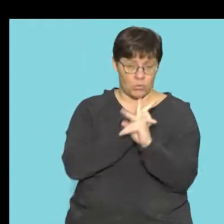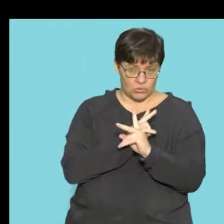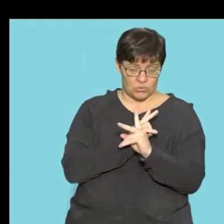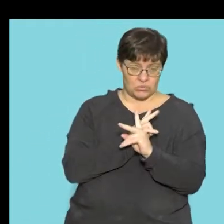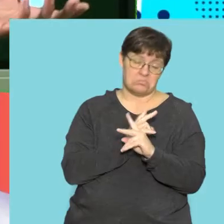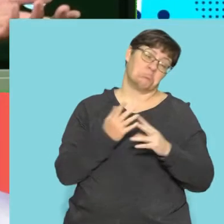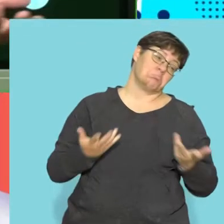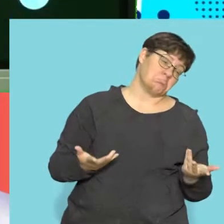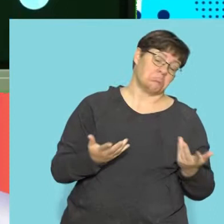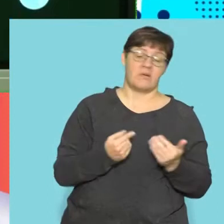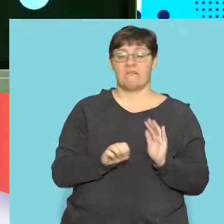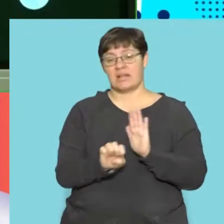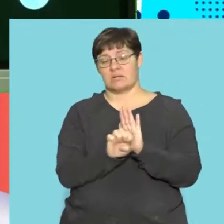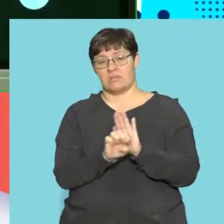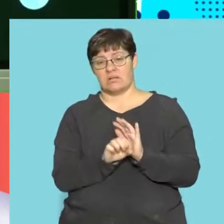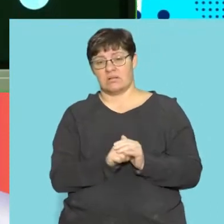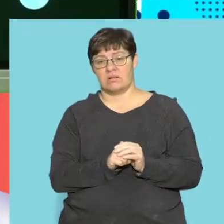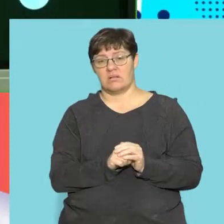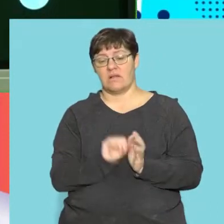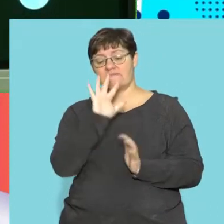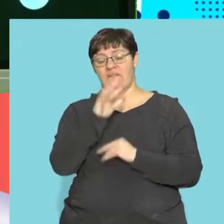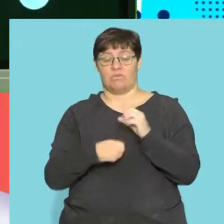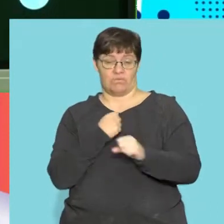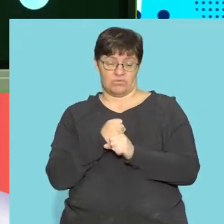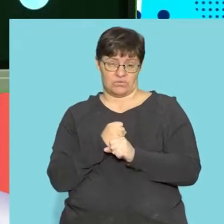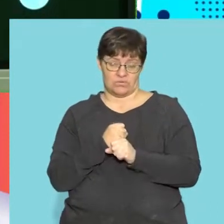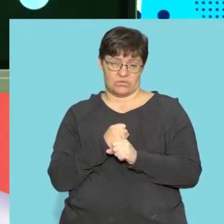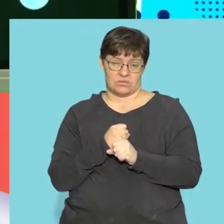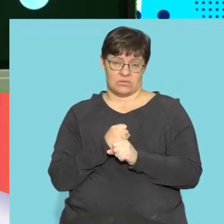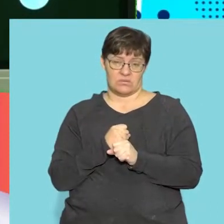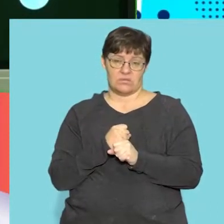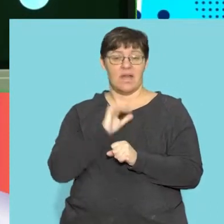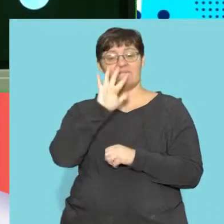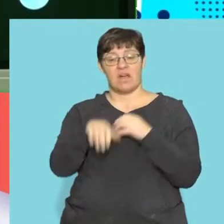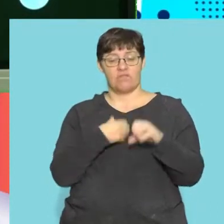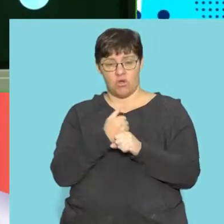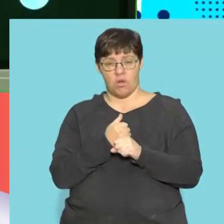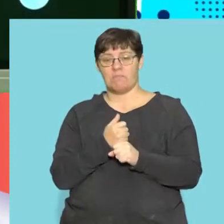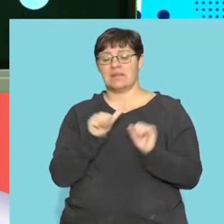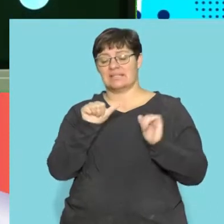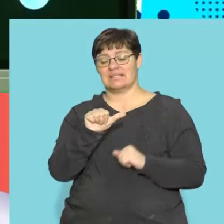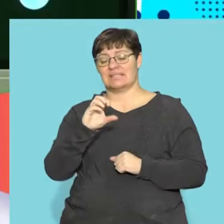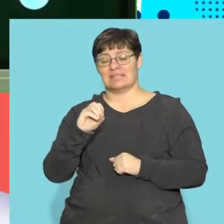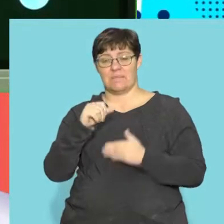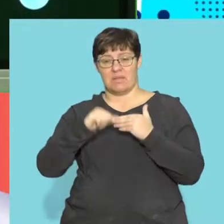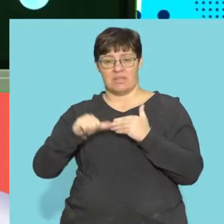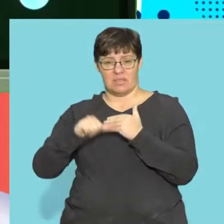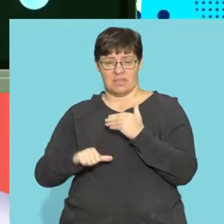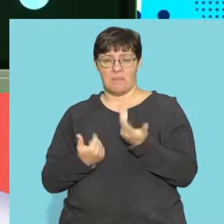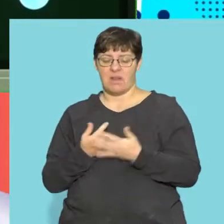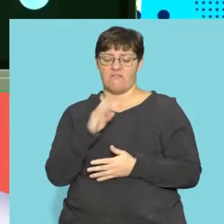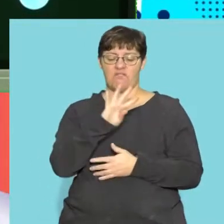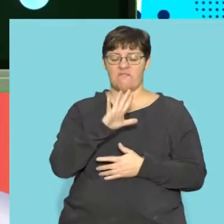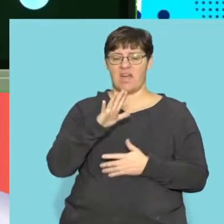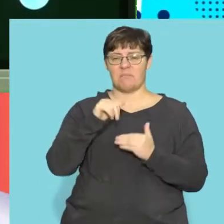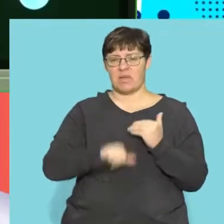maybe let's say for 5 years, right? In 5 years, you know that's 60 months. But after maybe